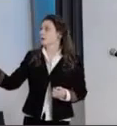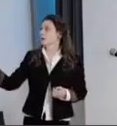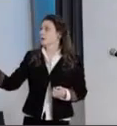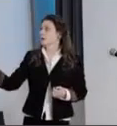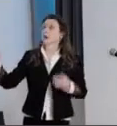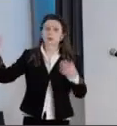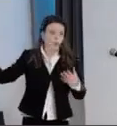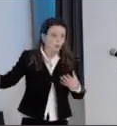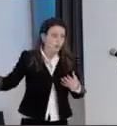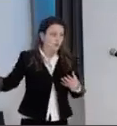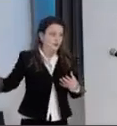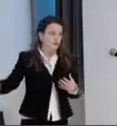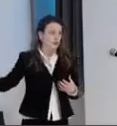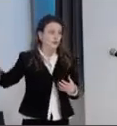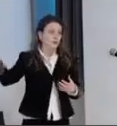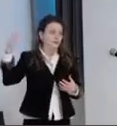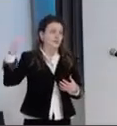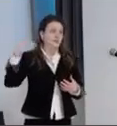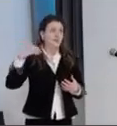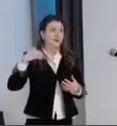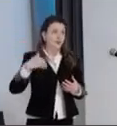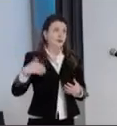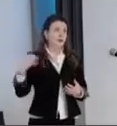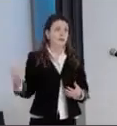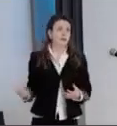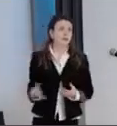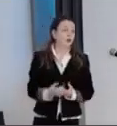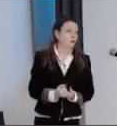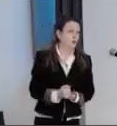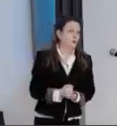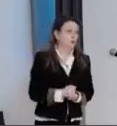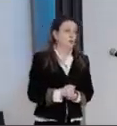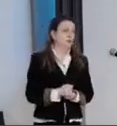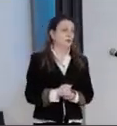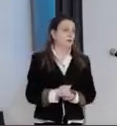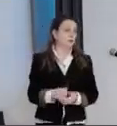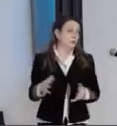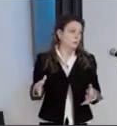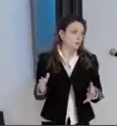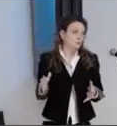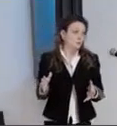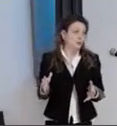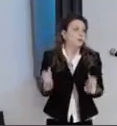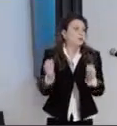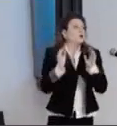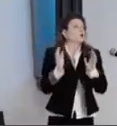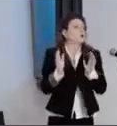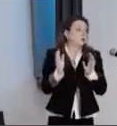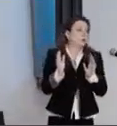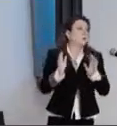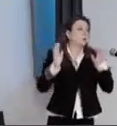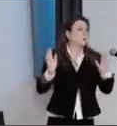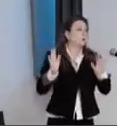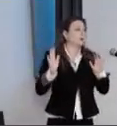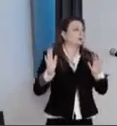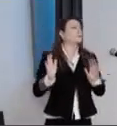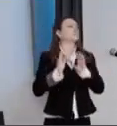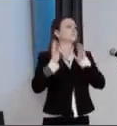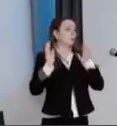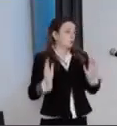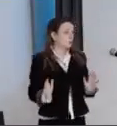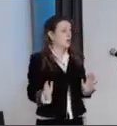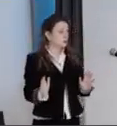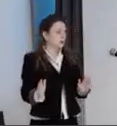is graceful and avoid incorrect aesthetic judgments such that it is clumsy. And that's why, according to him, we